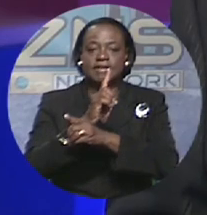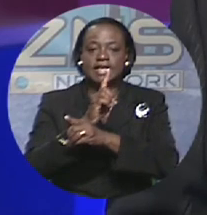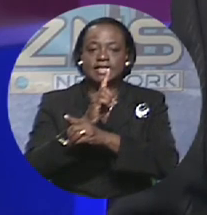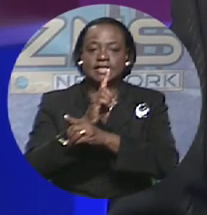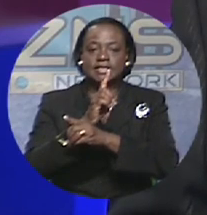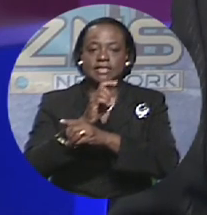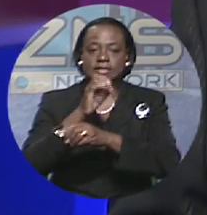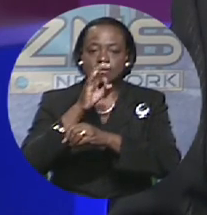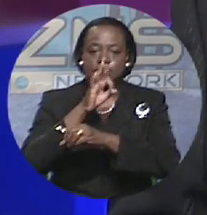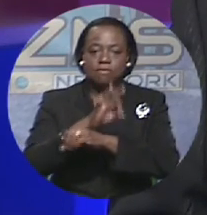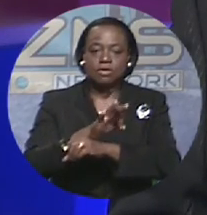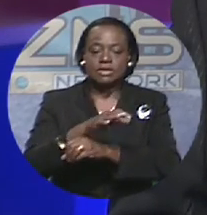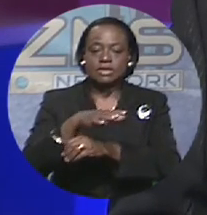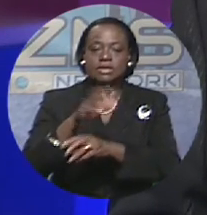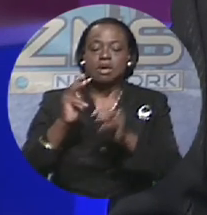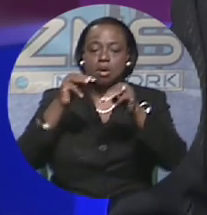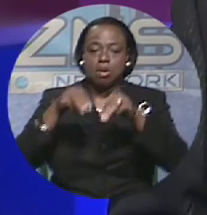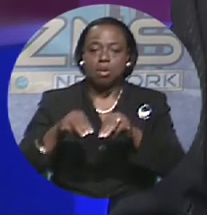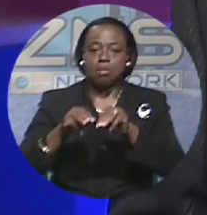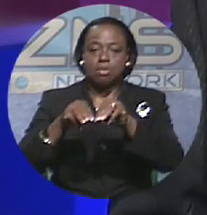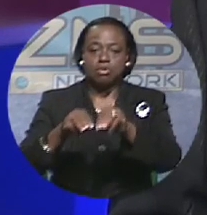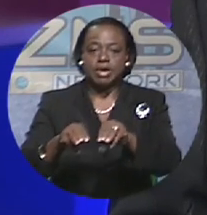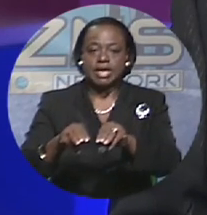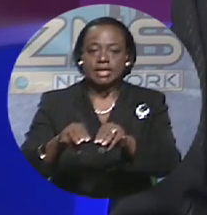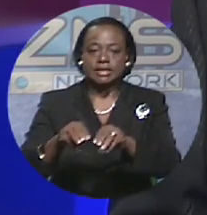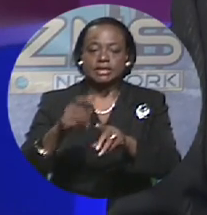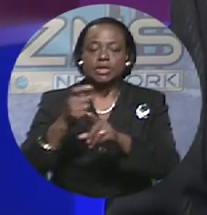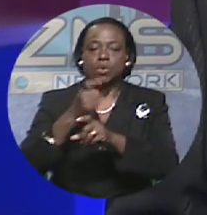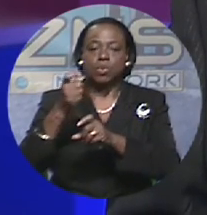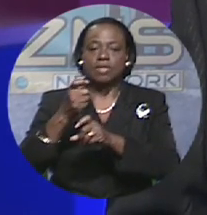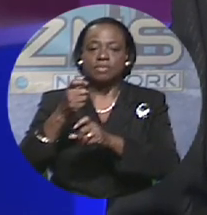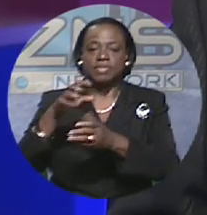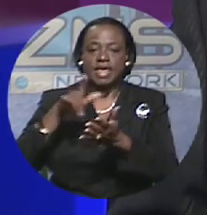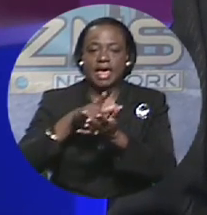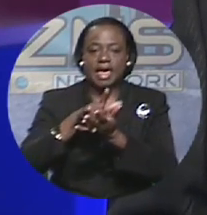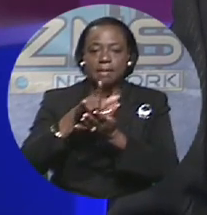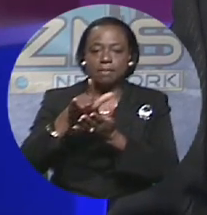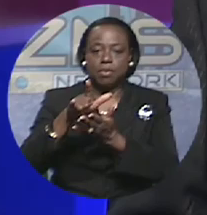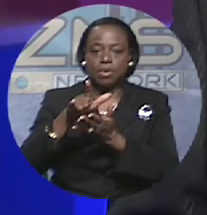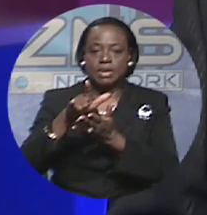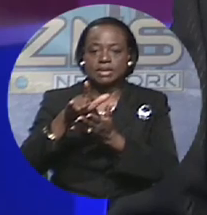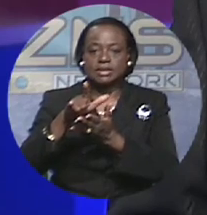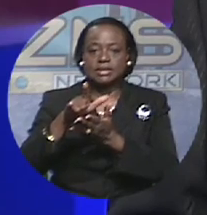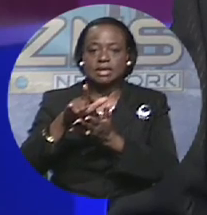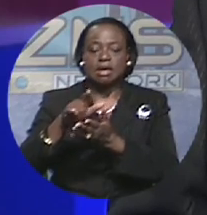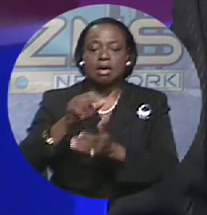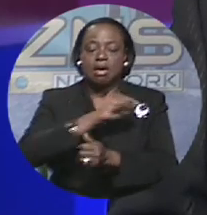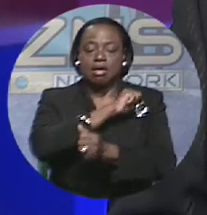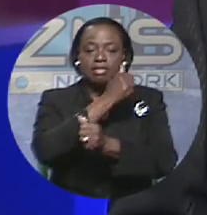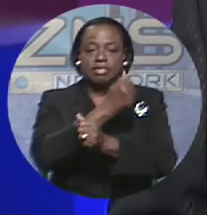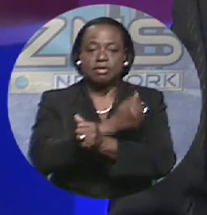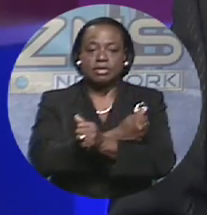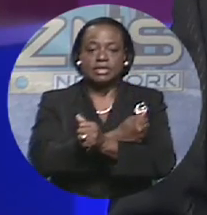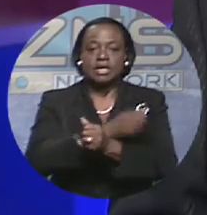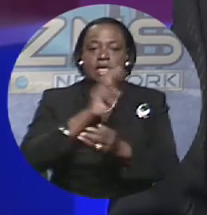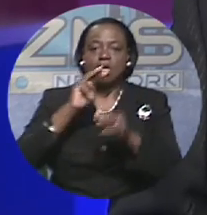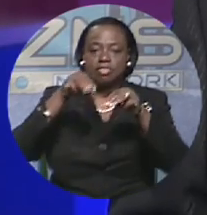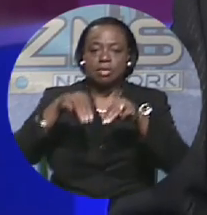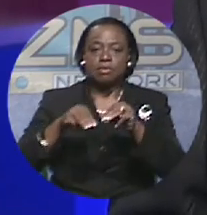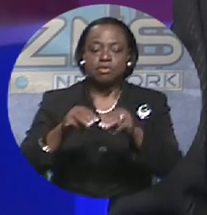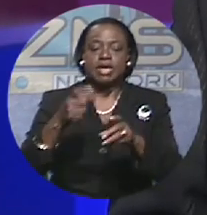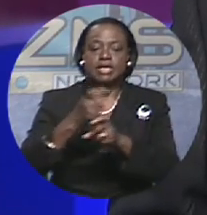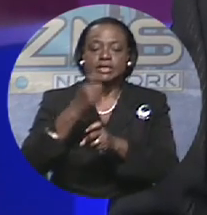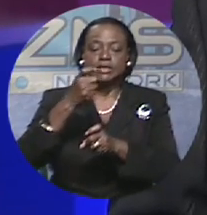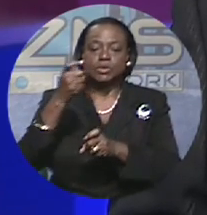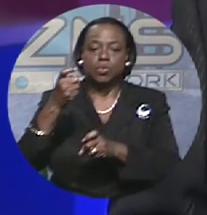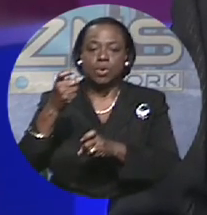Marines, took the upper hand in their series with the Airport Authority Avengers. The Marines won that game one, 101-95. They'll now try to complete